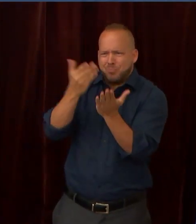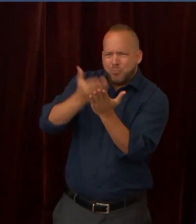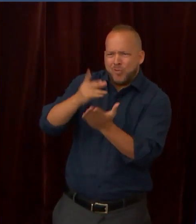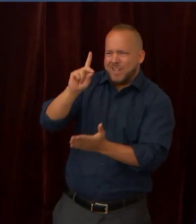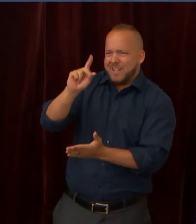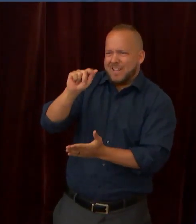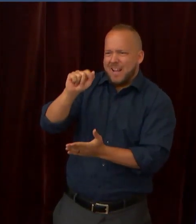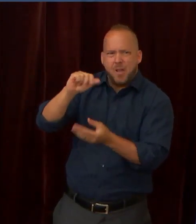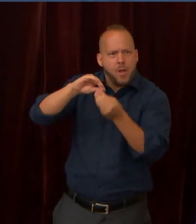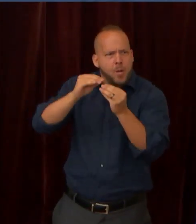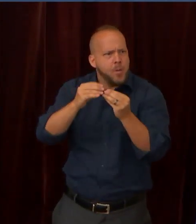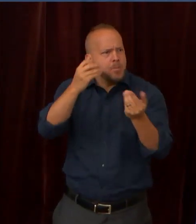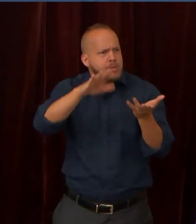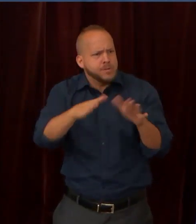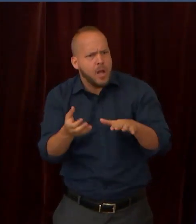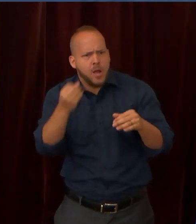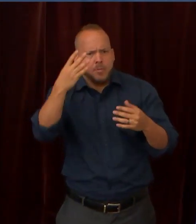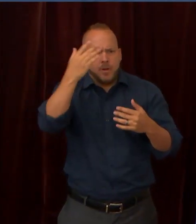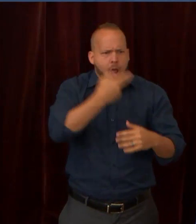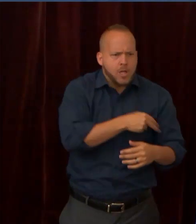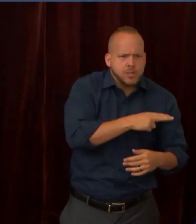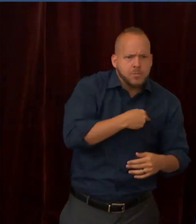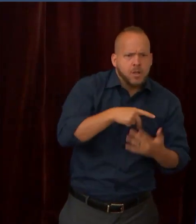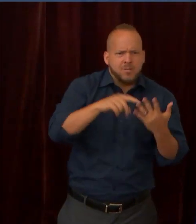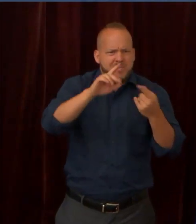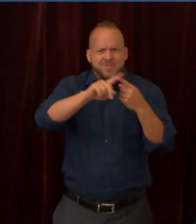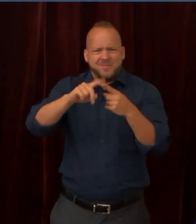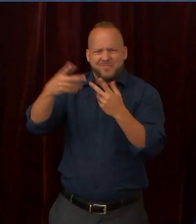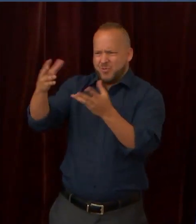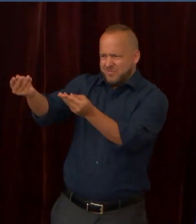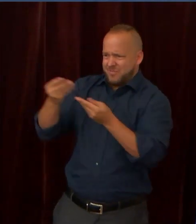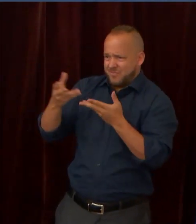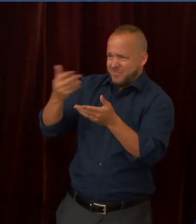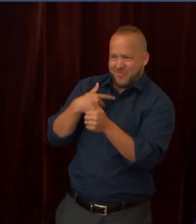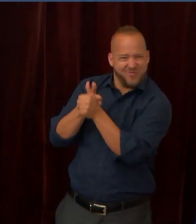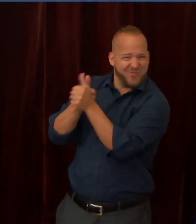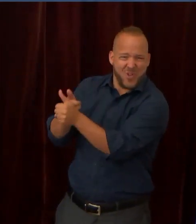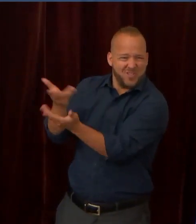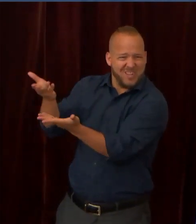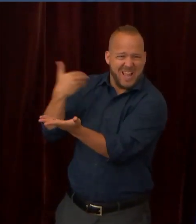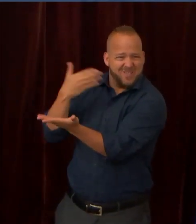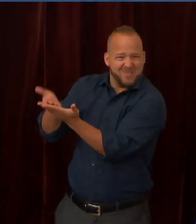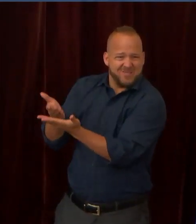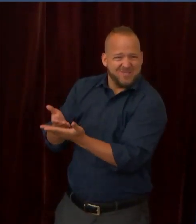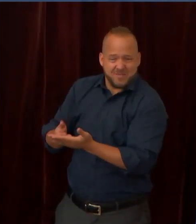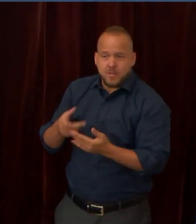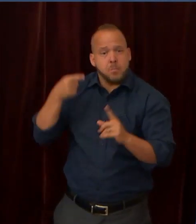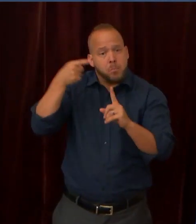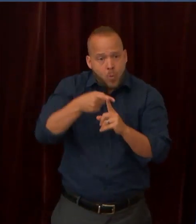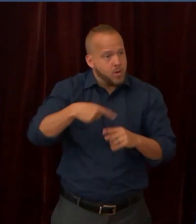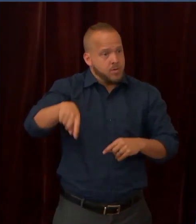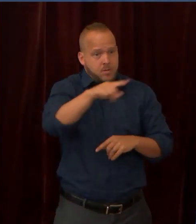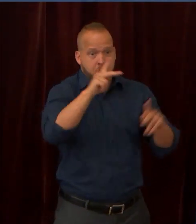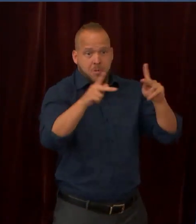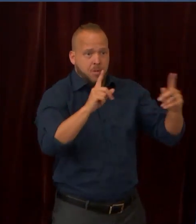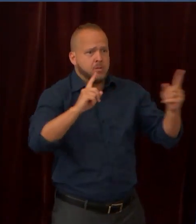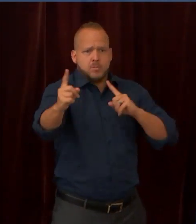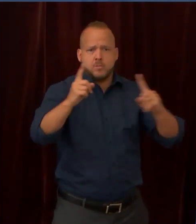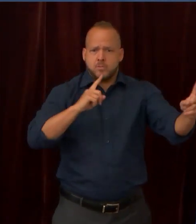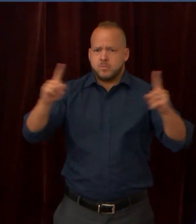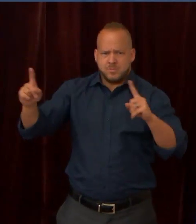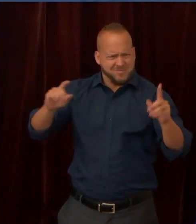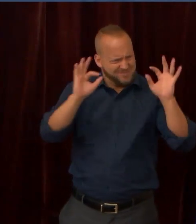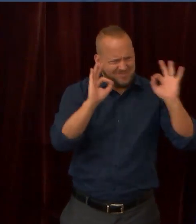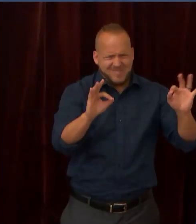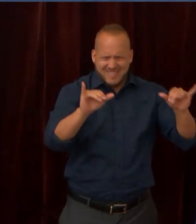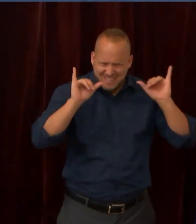distancing with a successful alternative strategy, if we do not do that, this infection